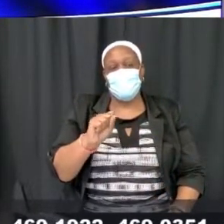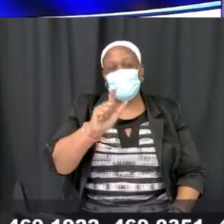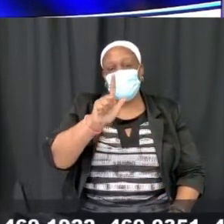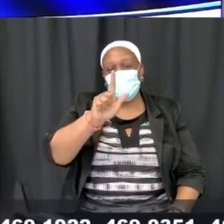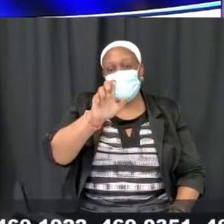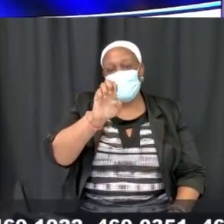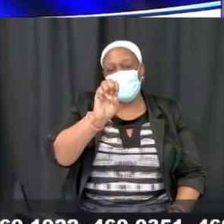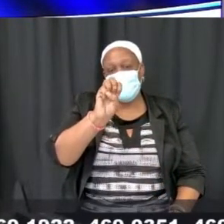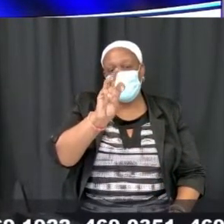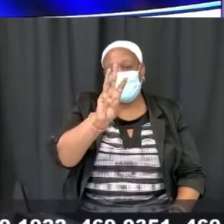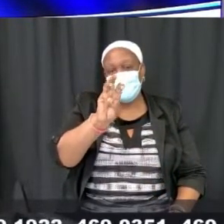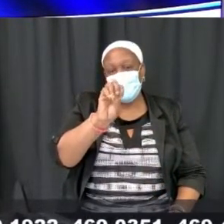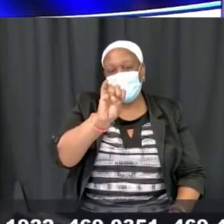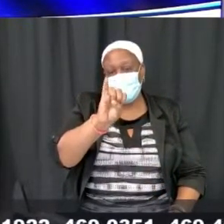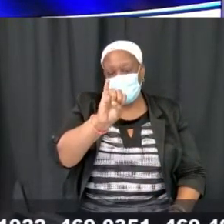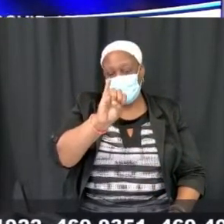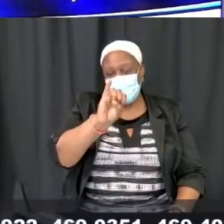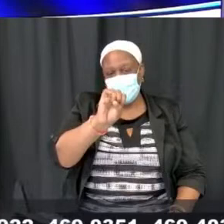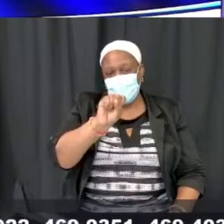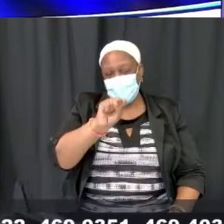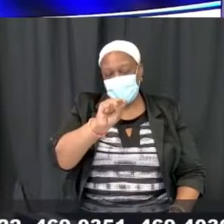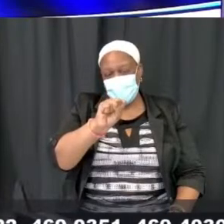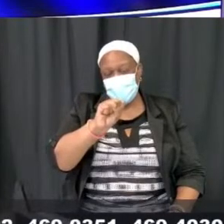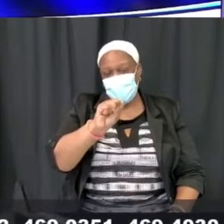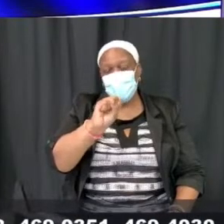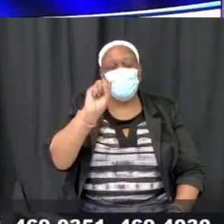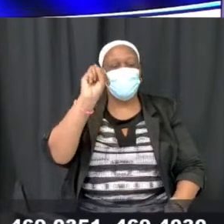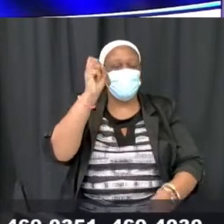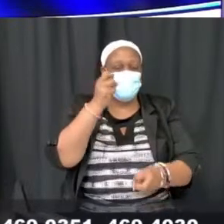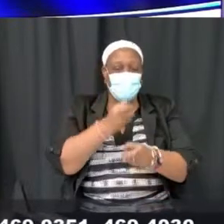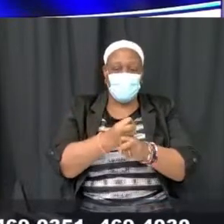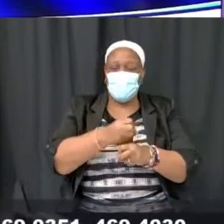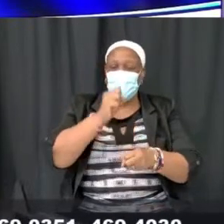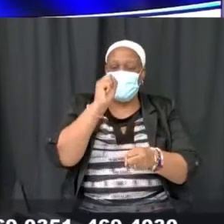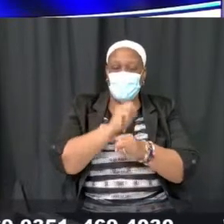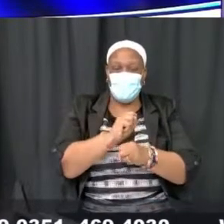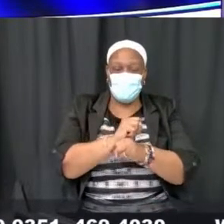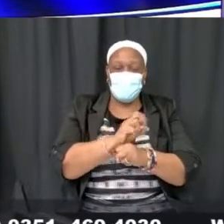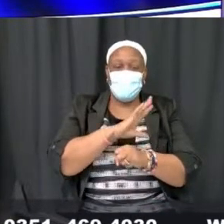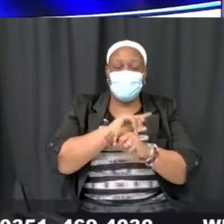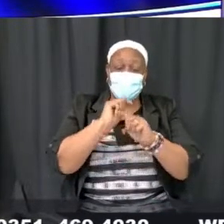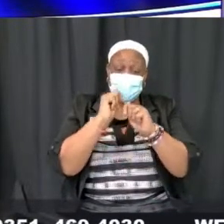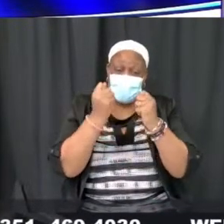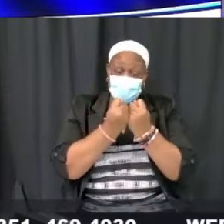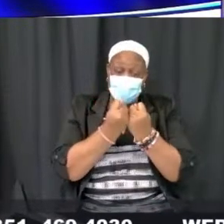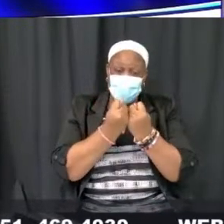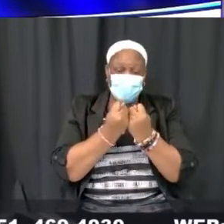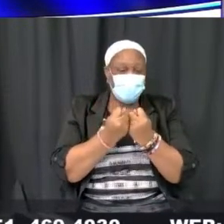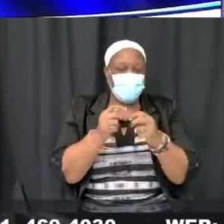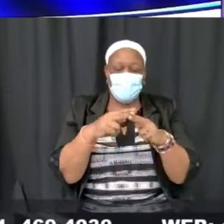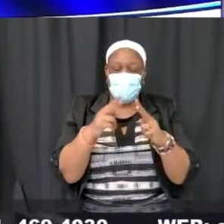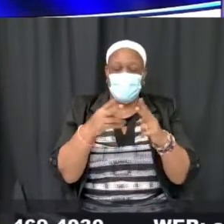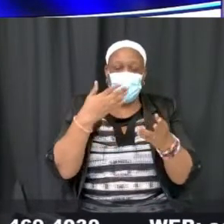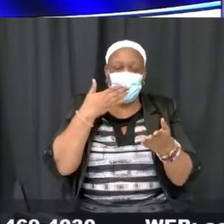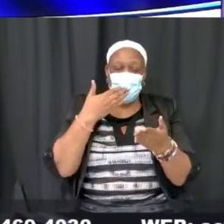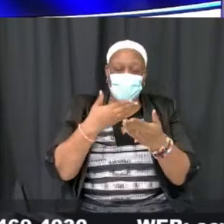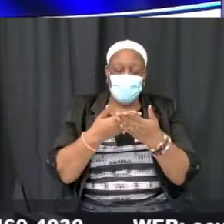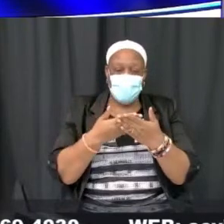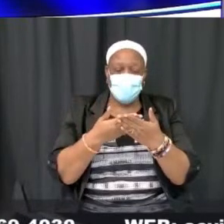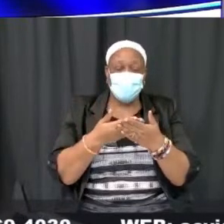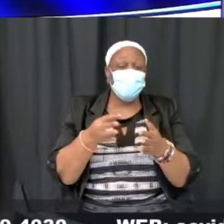hard-working staff at the Department of Social Services. The food and care packages are